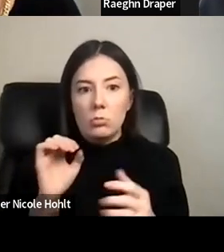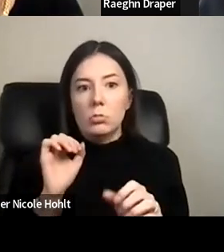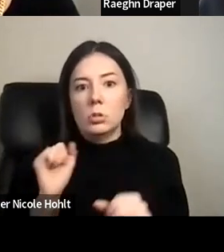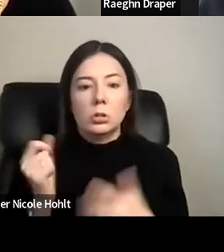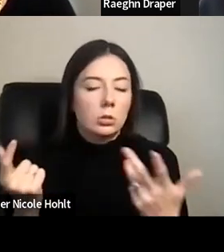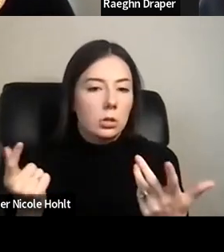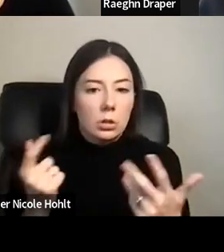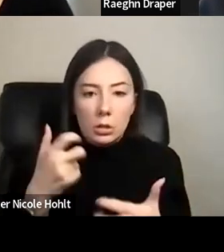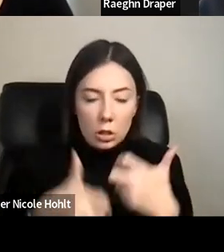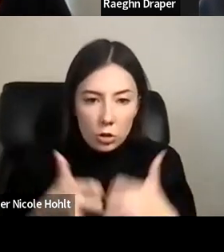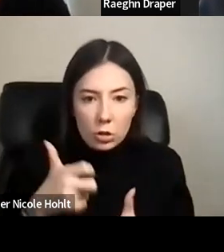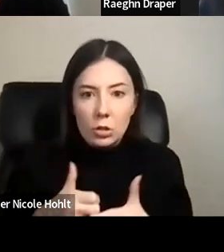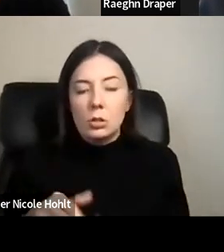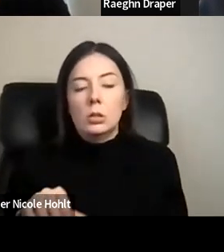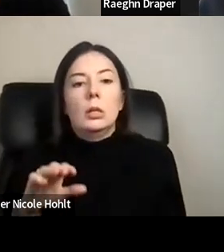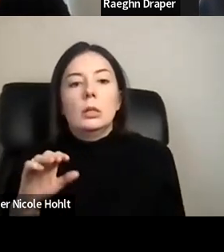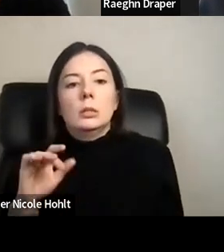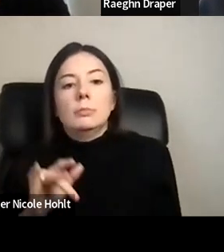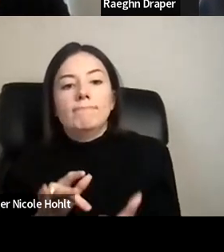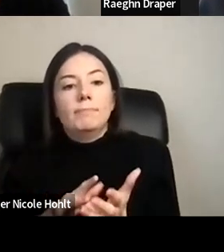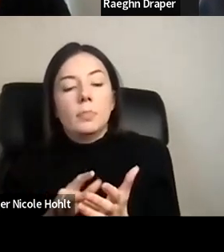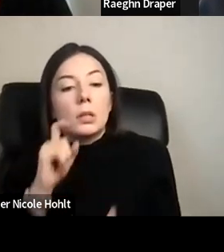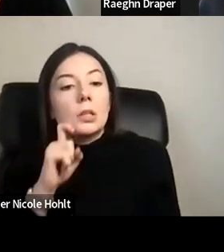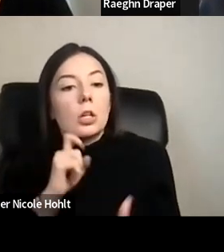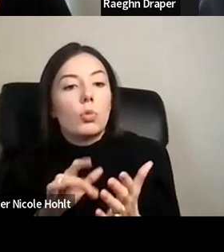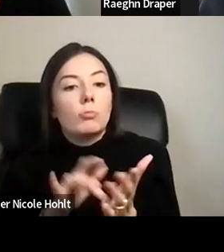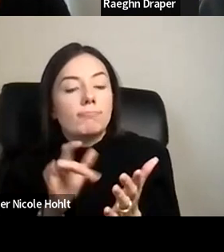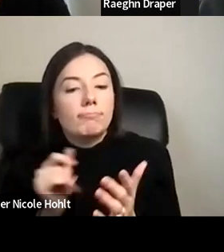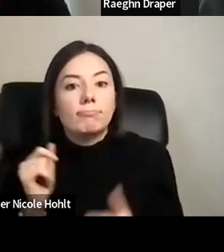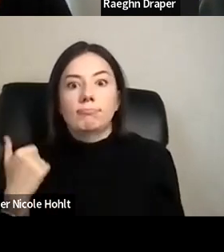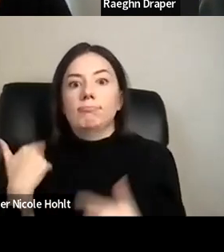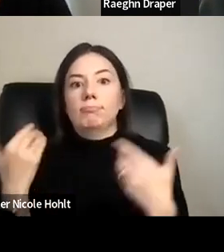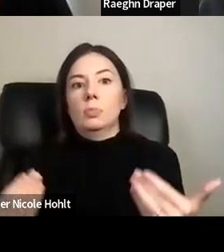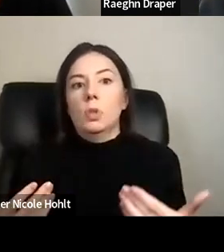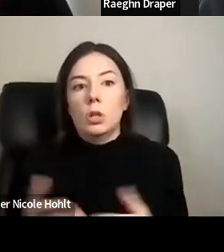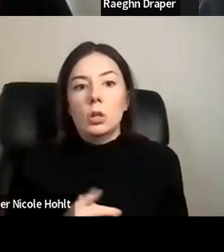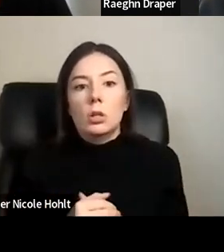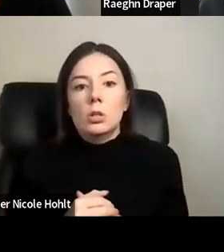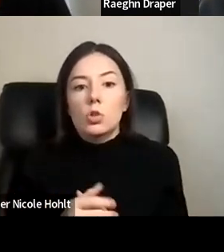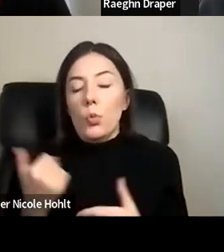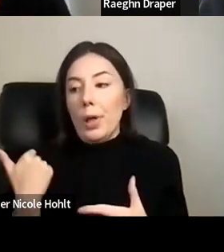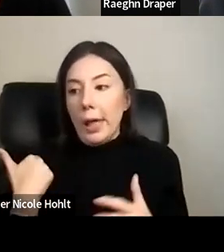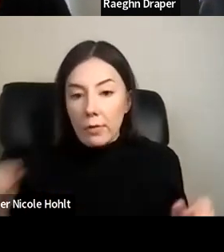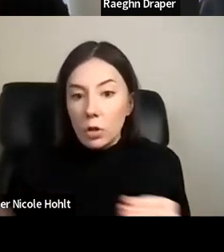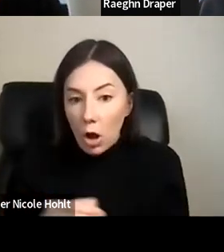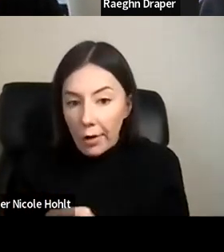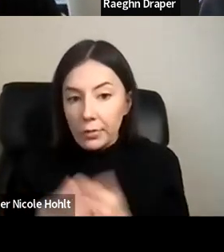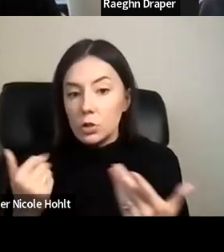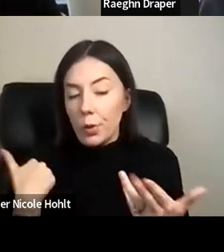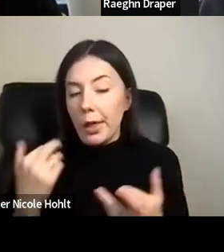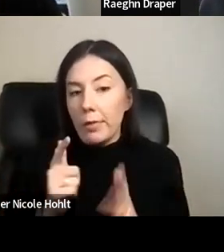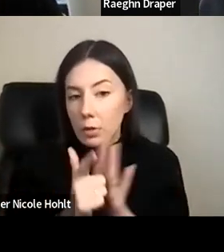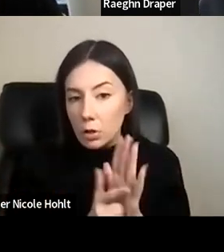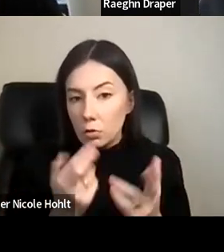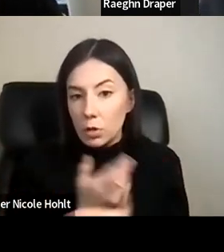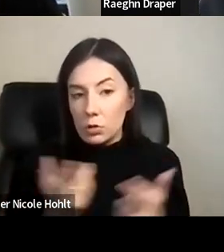sexual harassment, that we are here and we do have an office and we do have legal resources